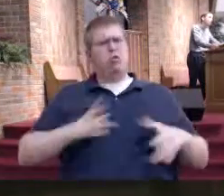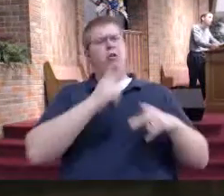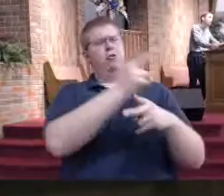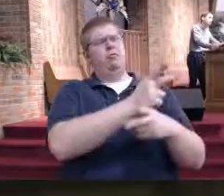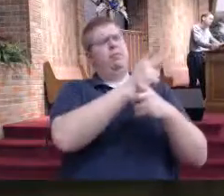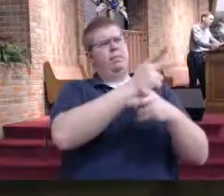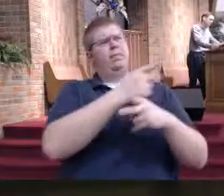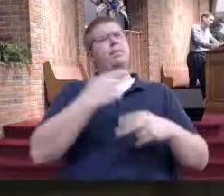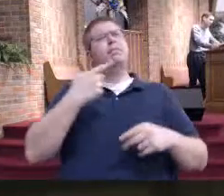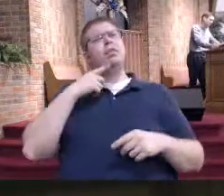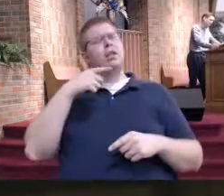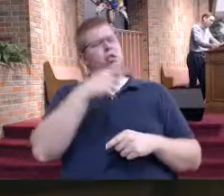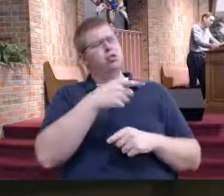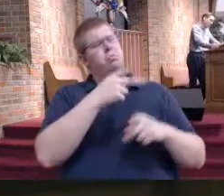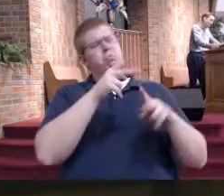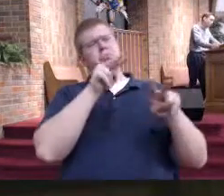watch.